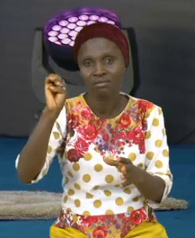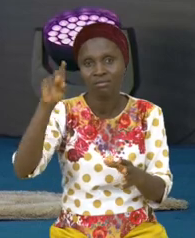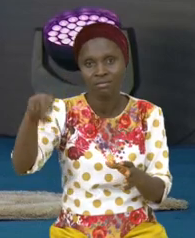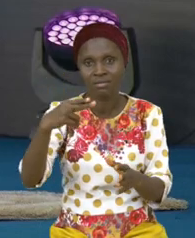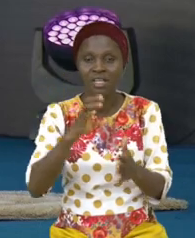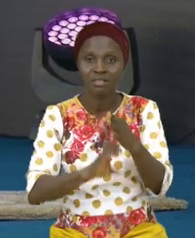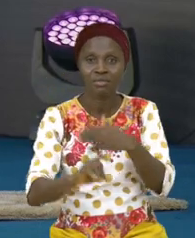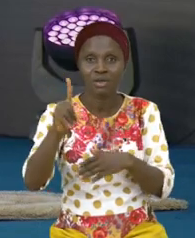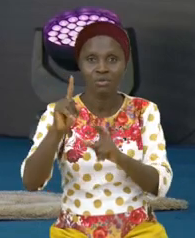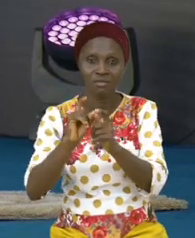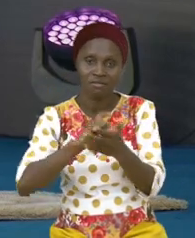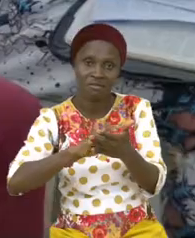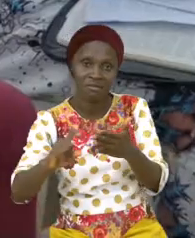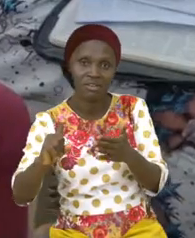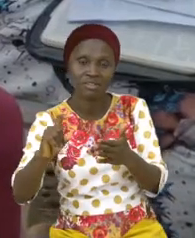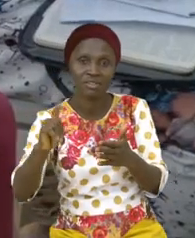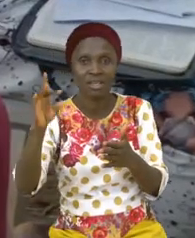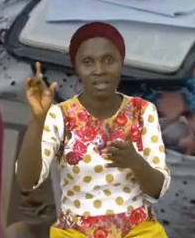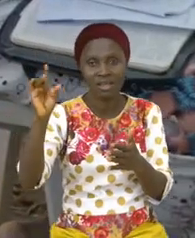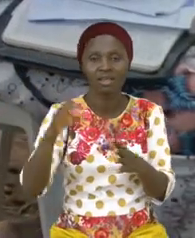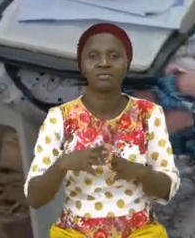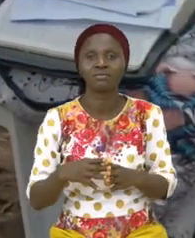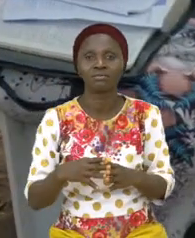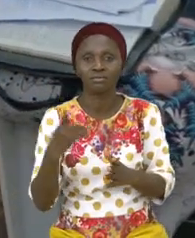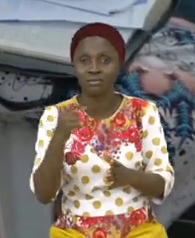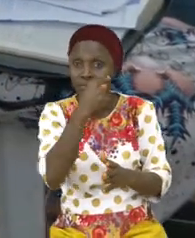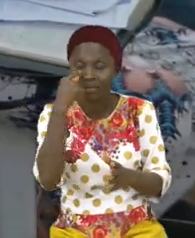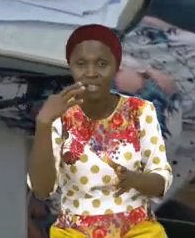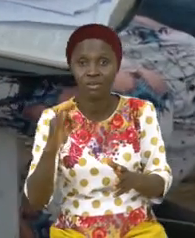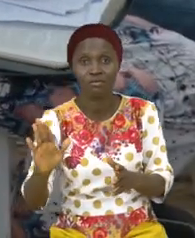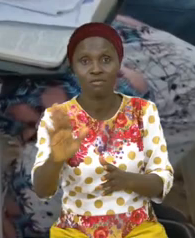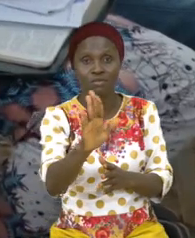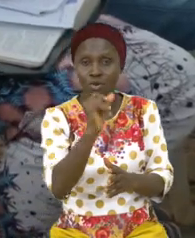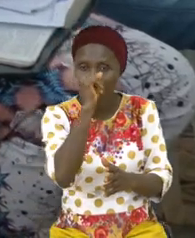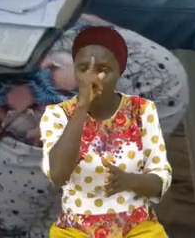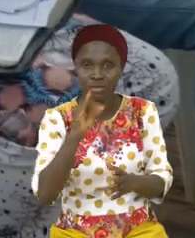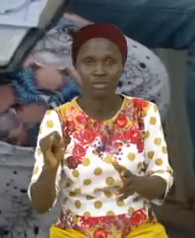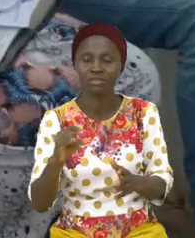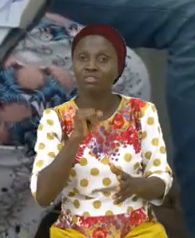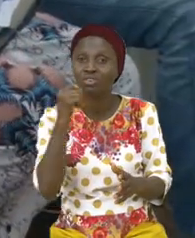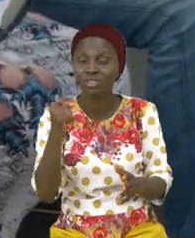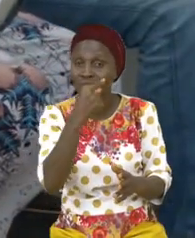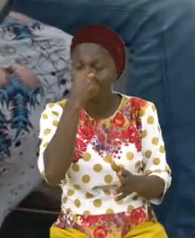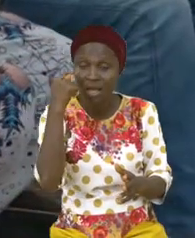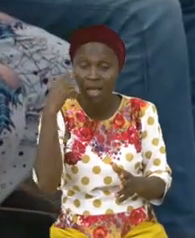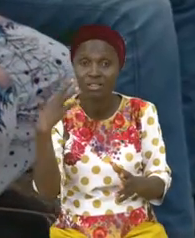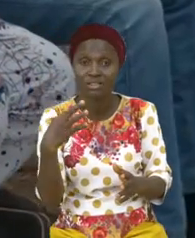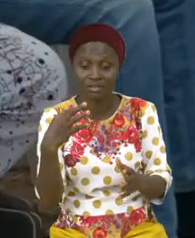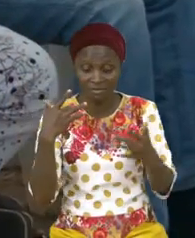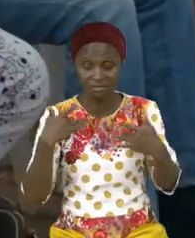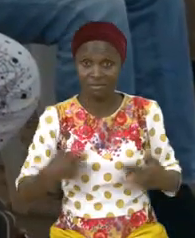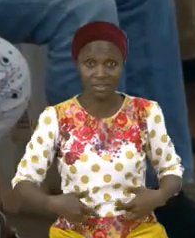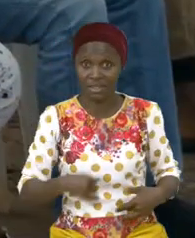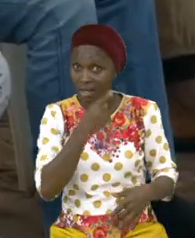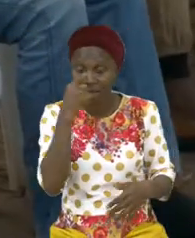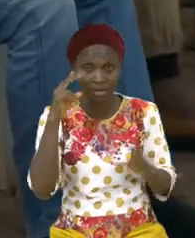verse 18. The eyes of your understanding. Not the eyes physical